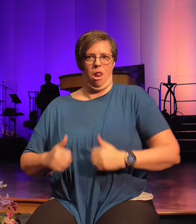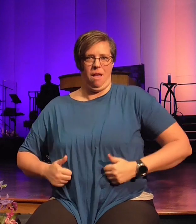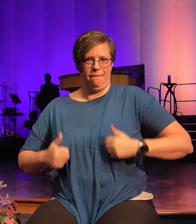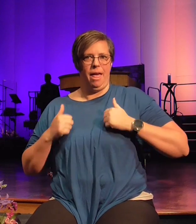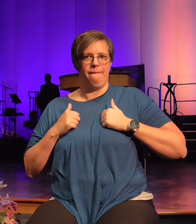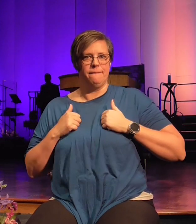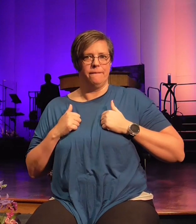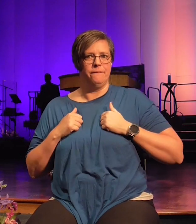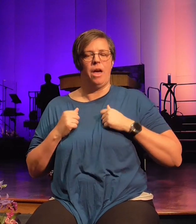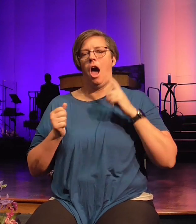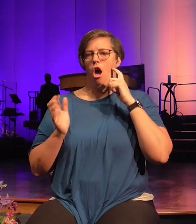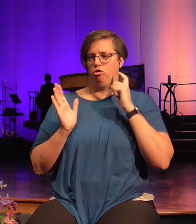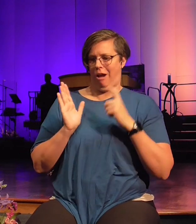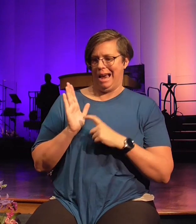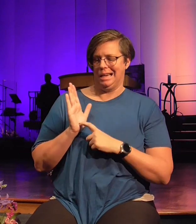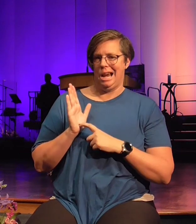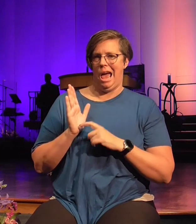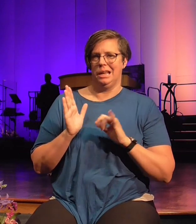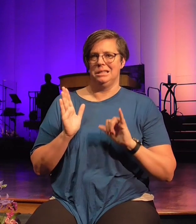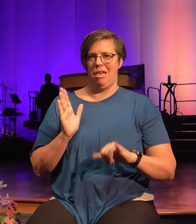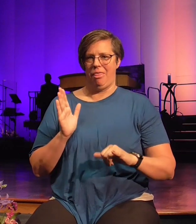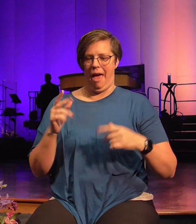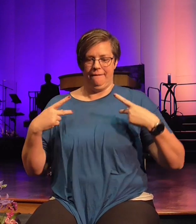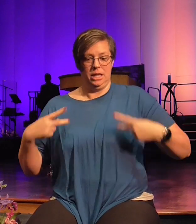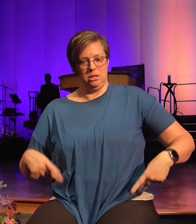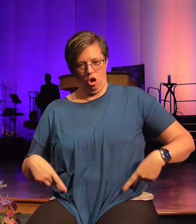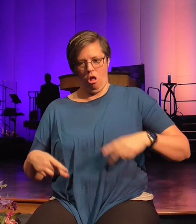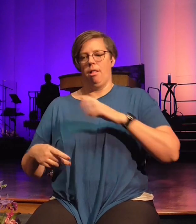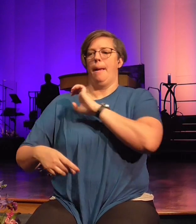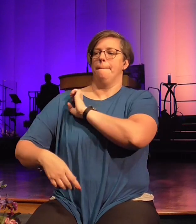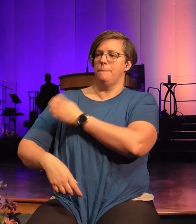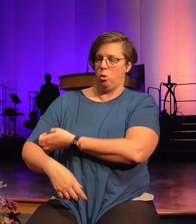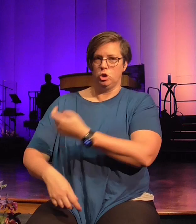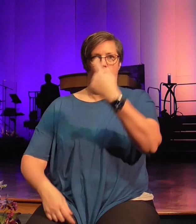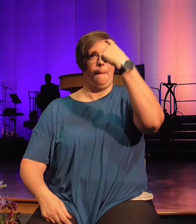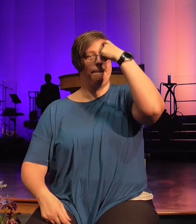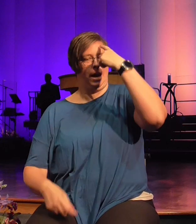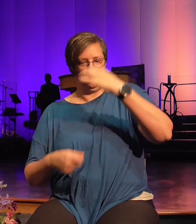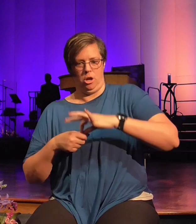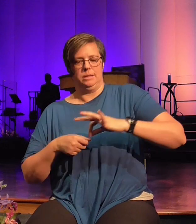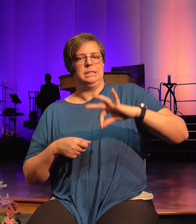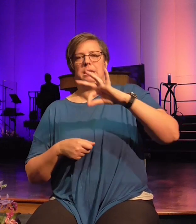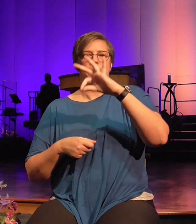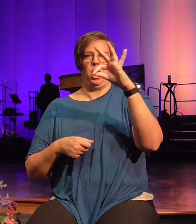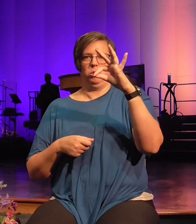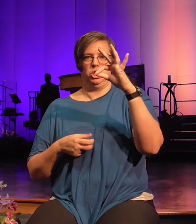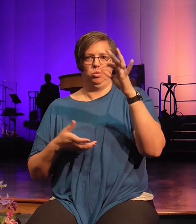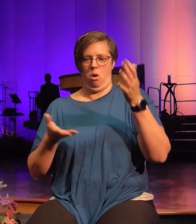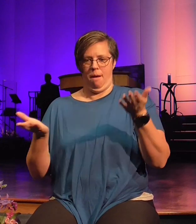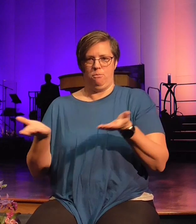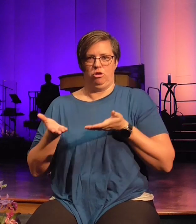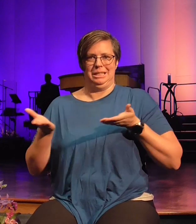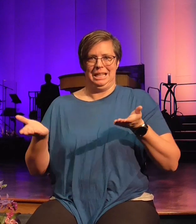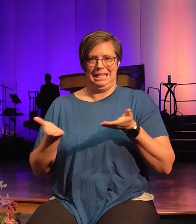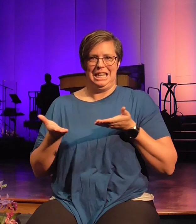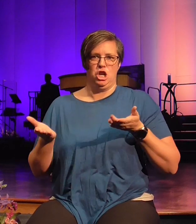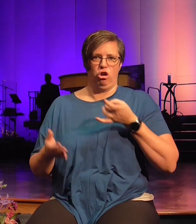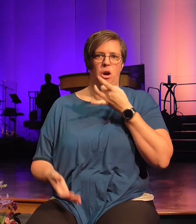physical, this emotional, this mental, the spiritual presence lined with